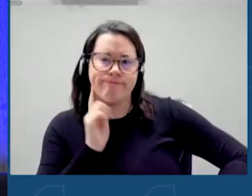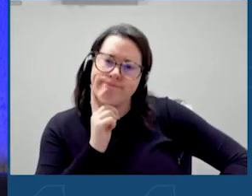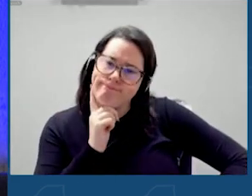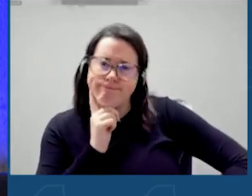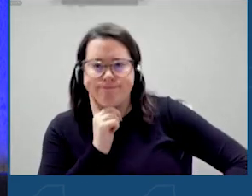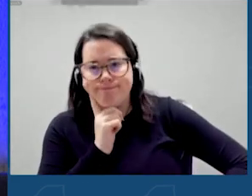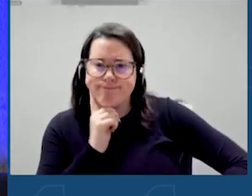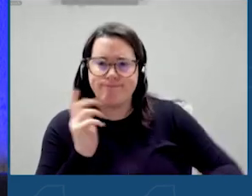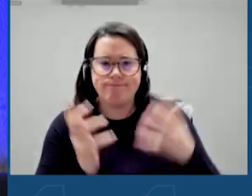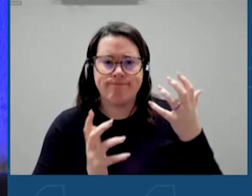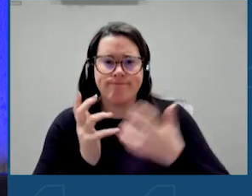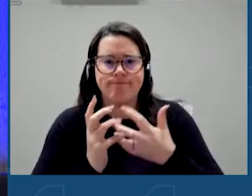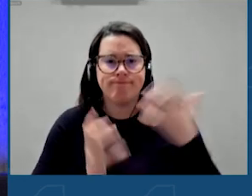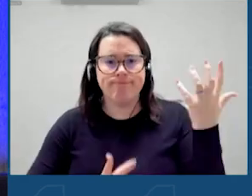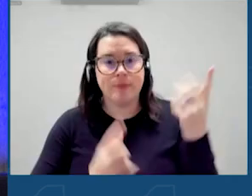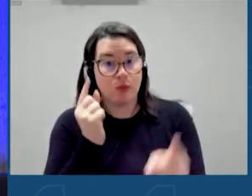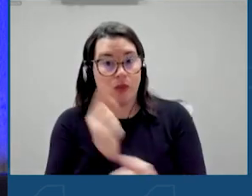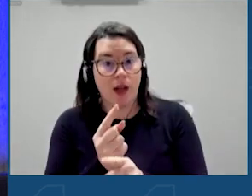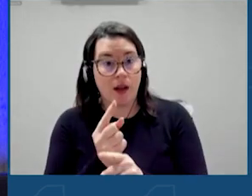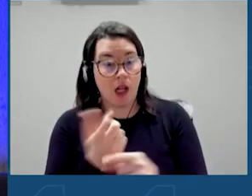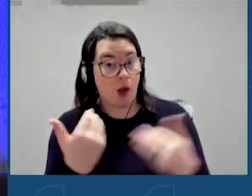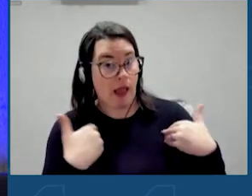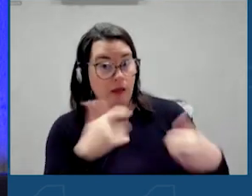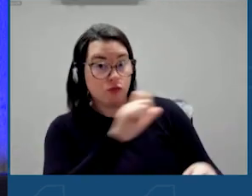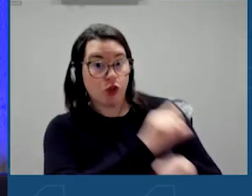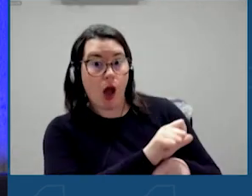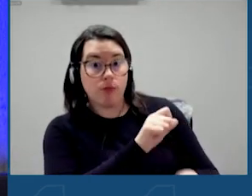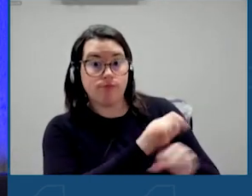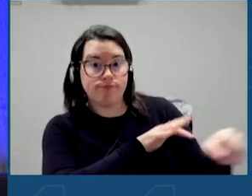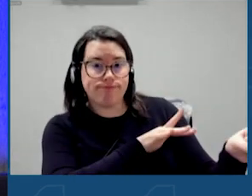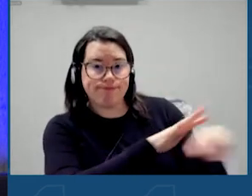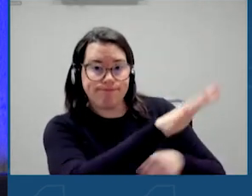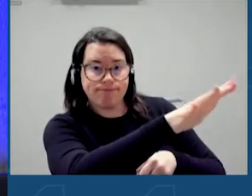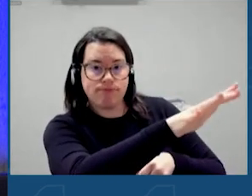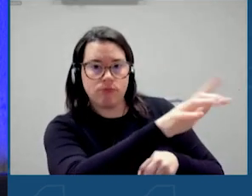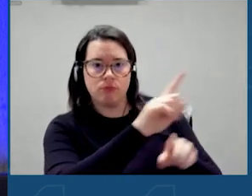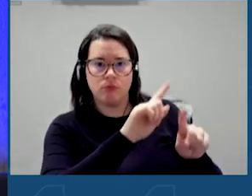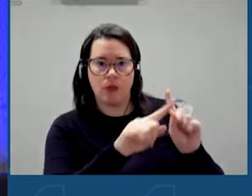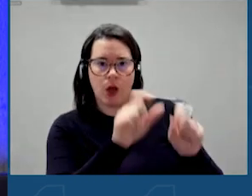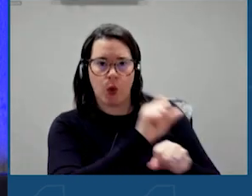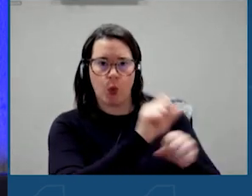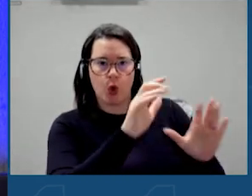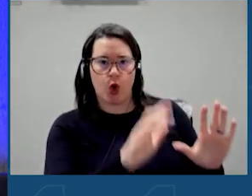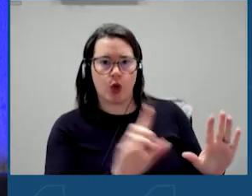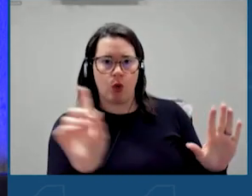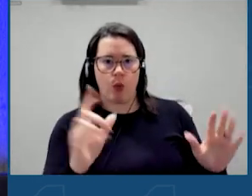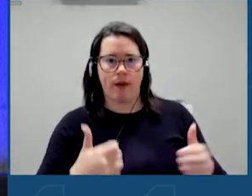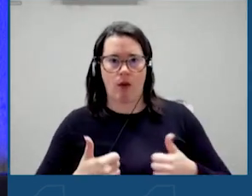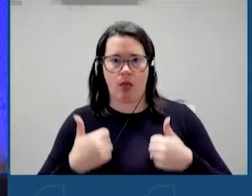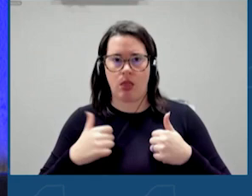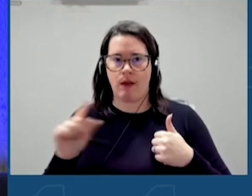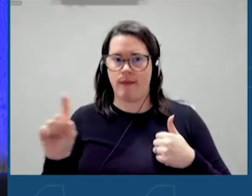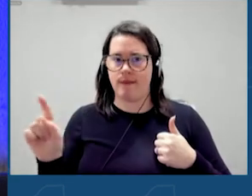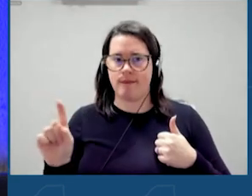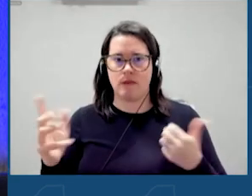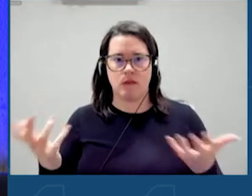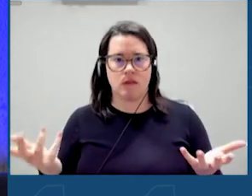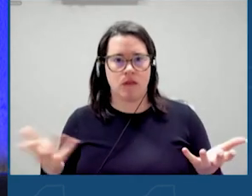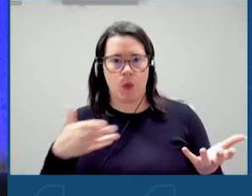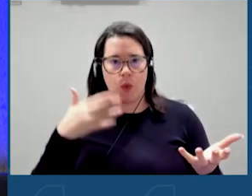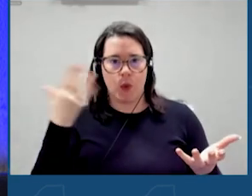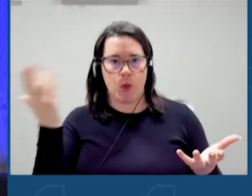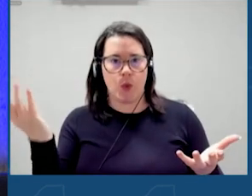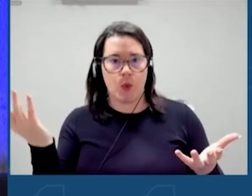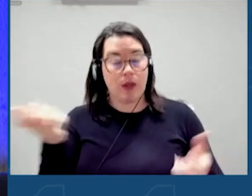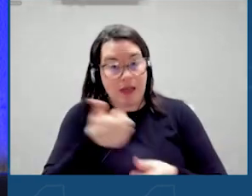disconnect? We now have the jobs, but where are you going to put the workers? Where are they supposed to live? In every